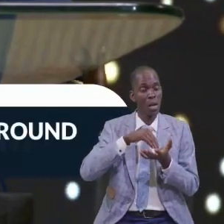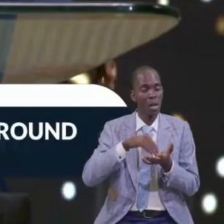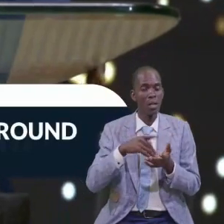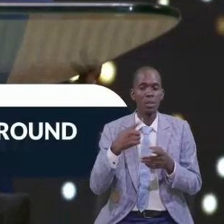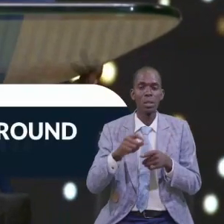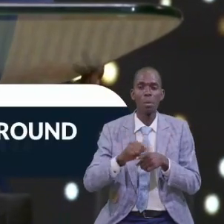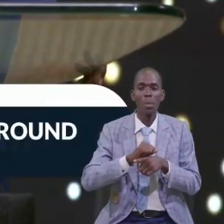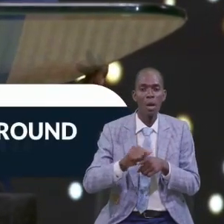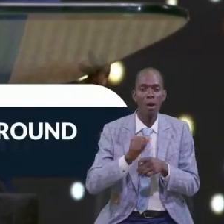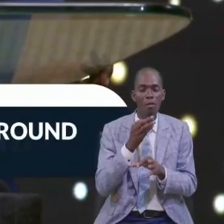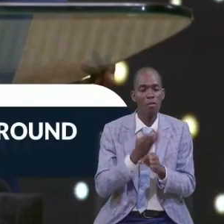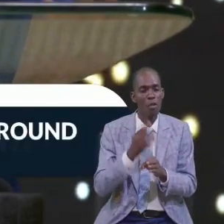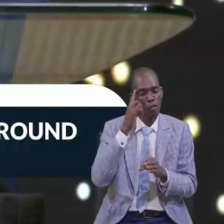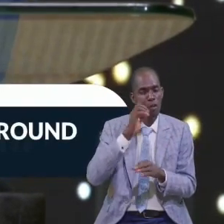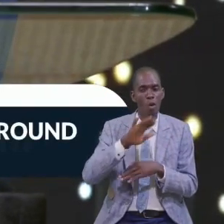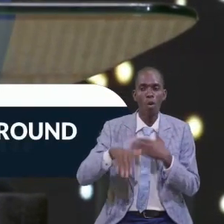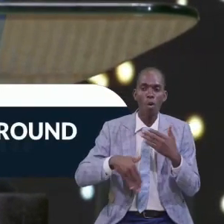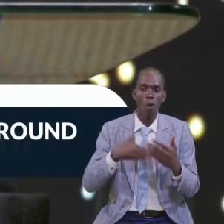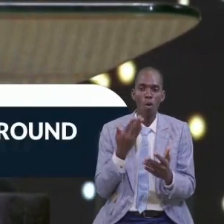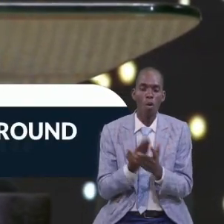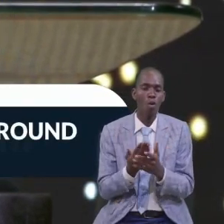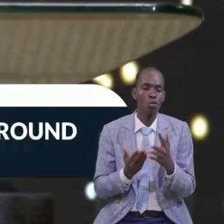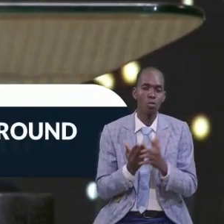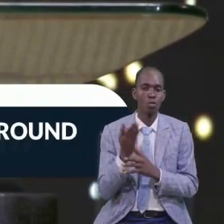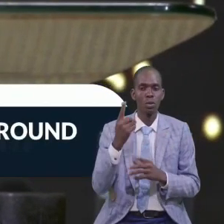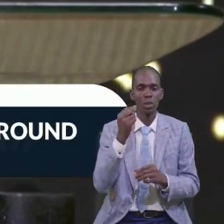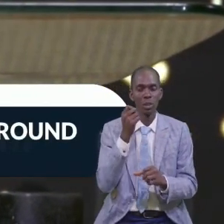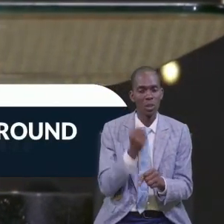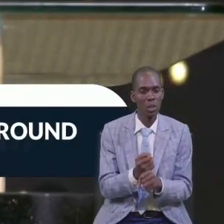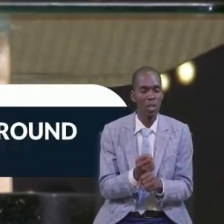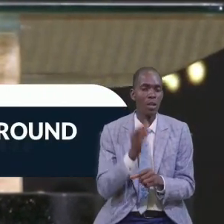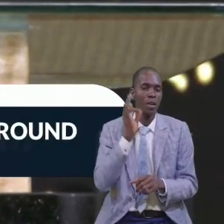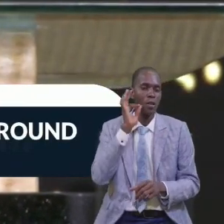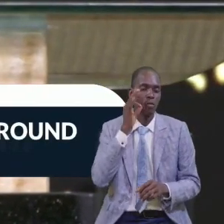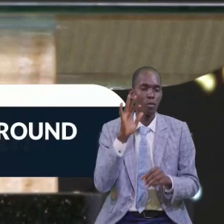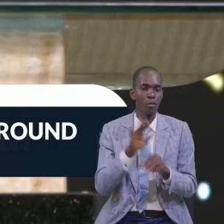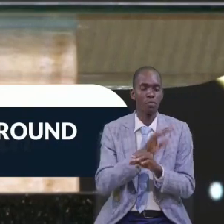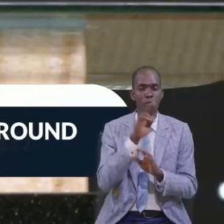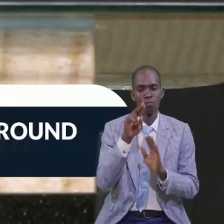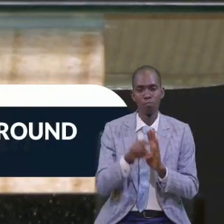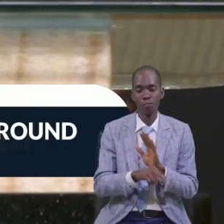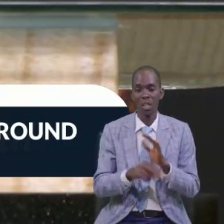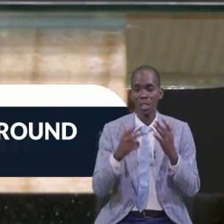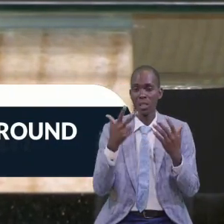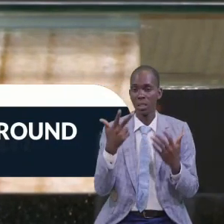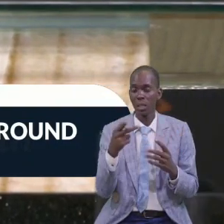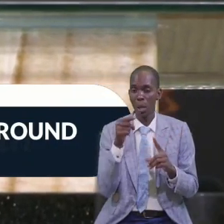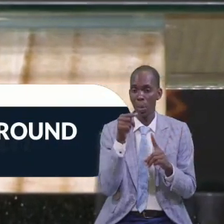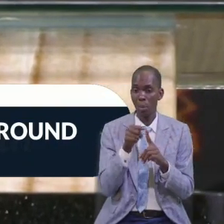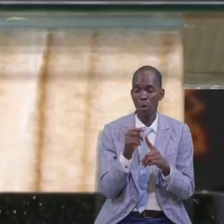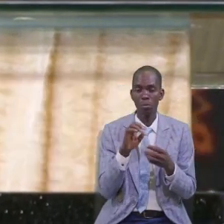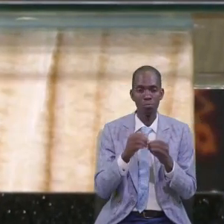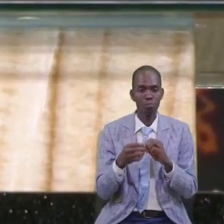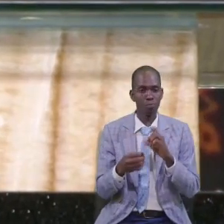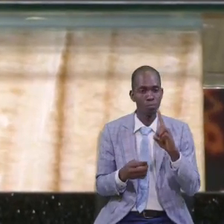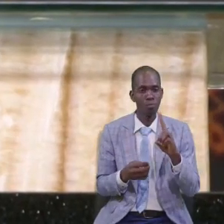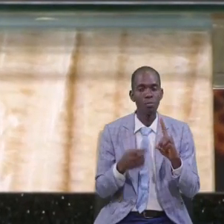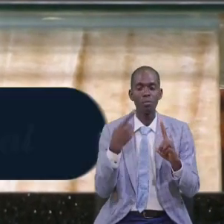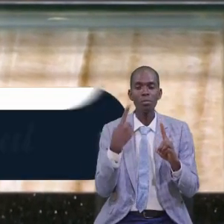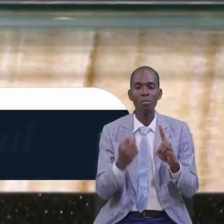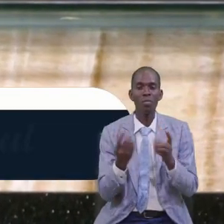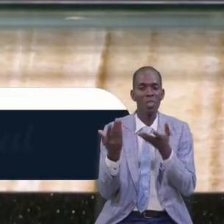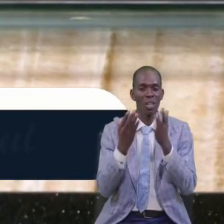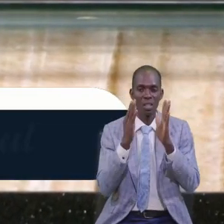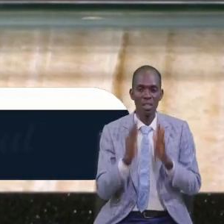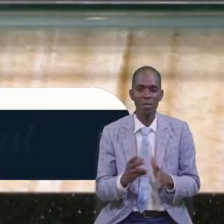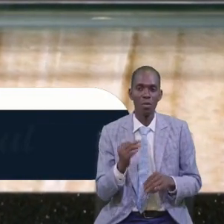for all year round fruitfulness. Three things we're looking at. Number one, the servant of the Lord